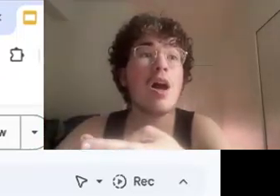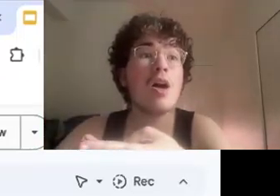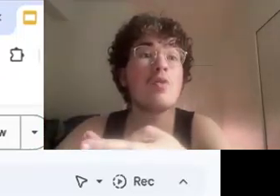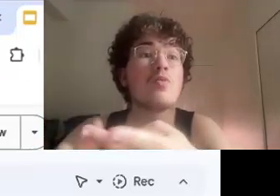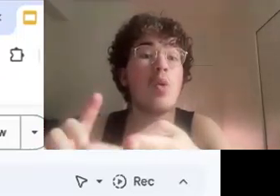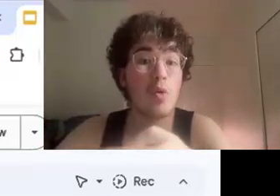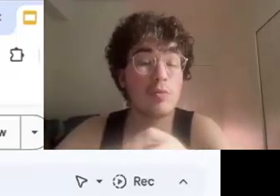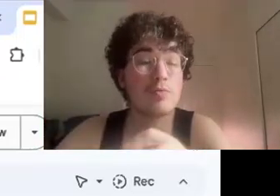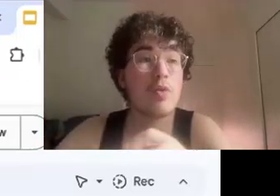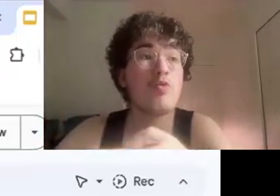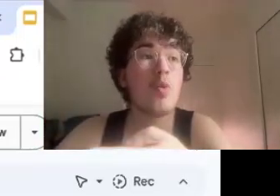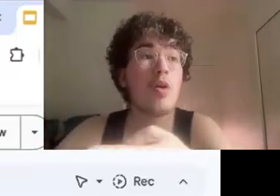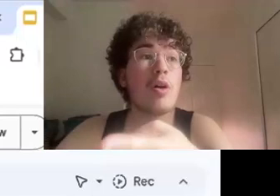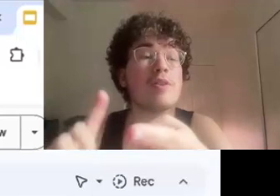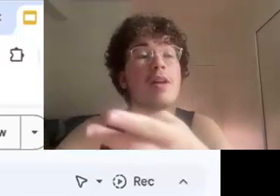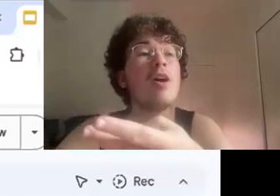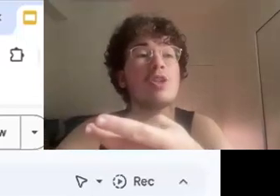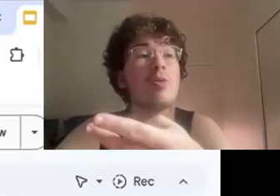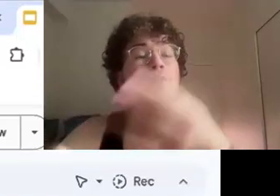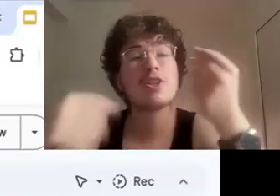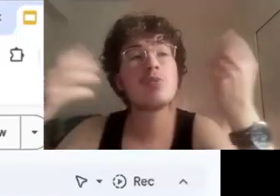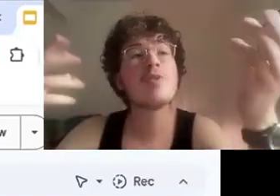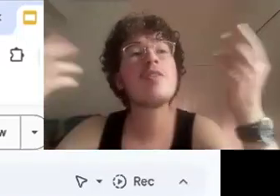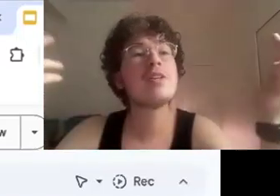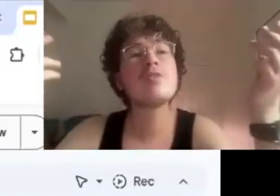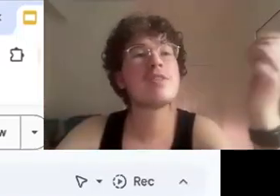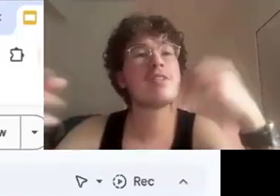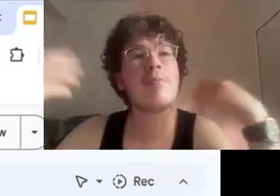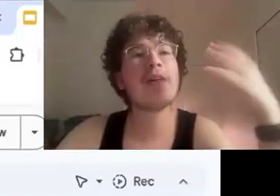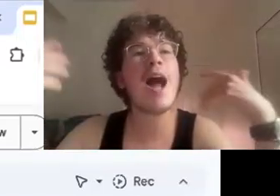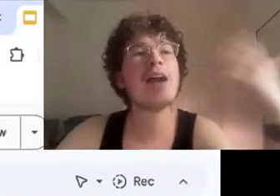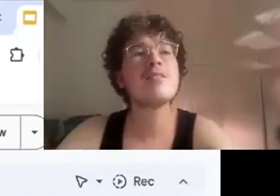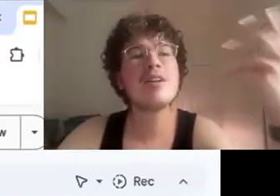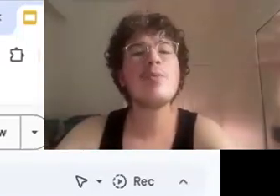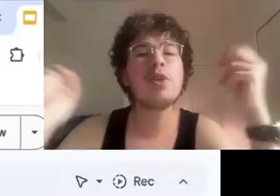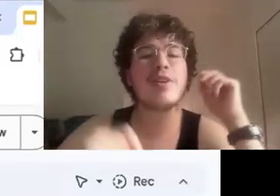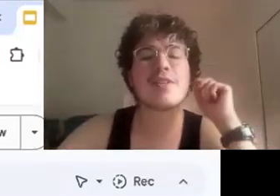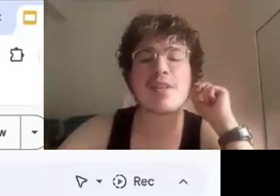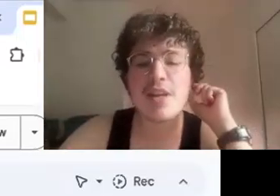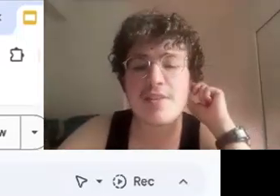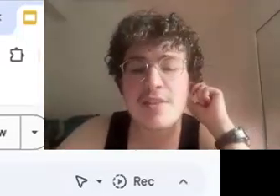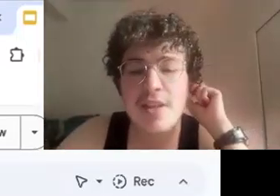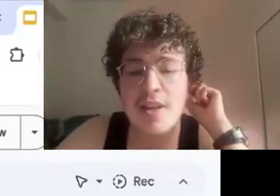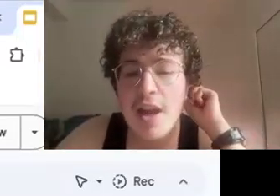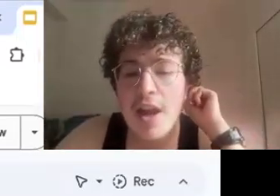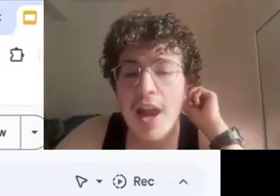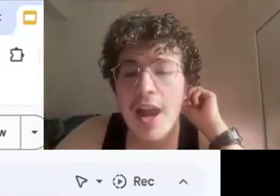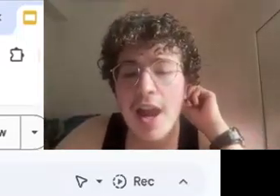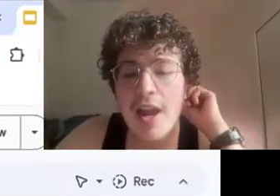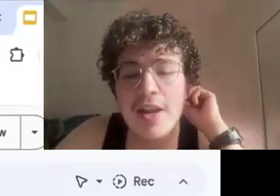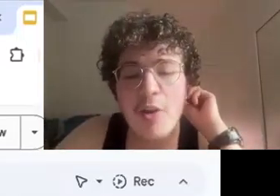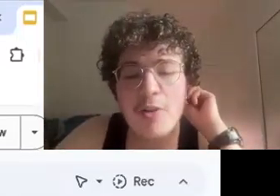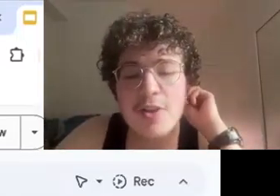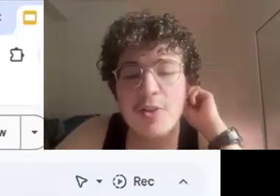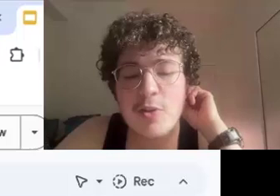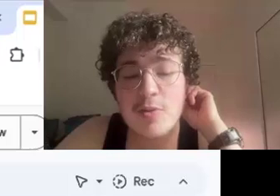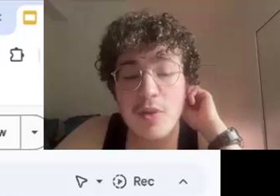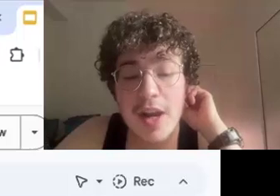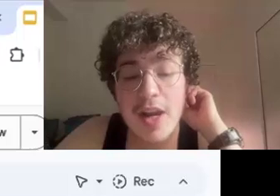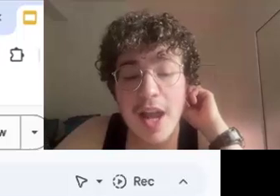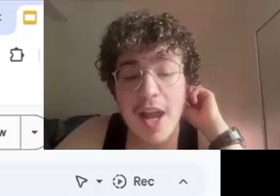at the time that these laws were on the books, you could be sterilized basically for any reason at the